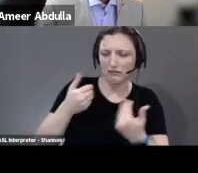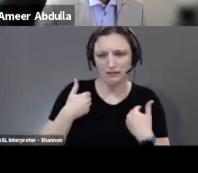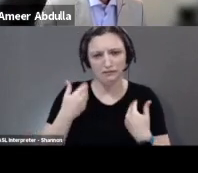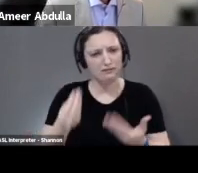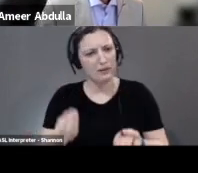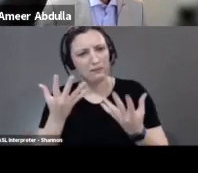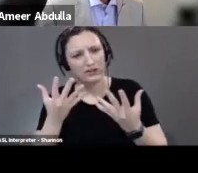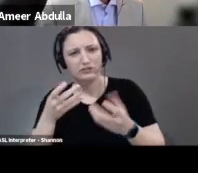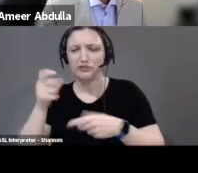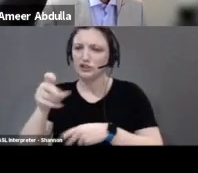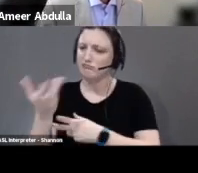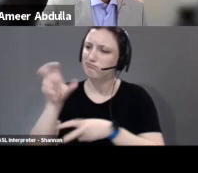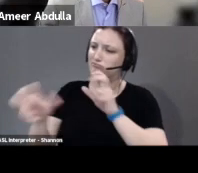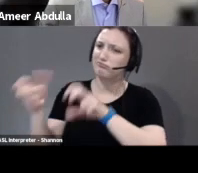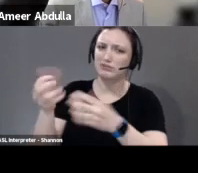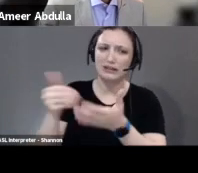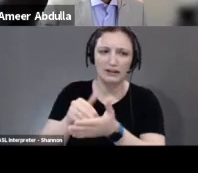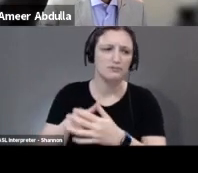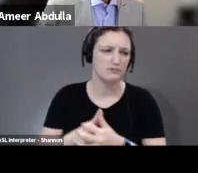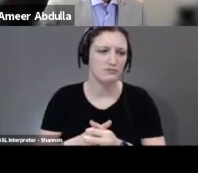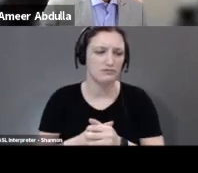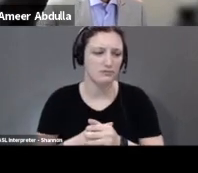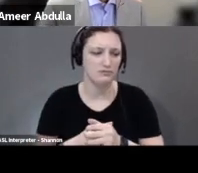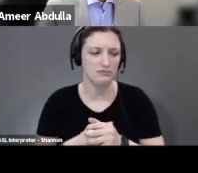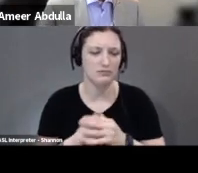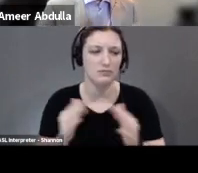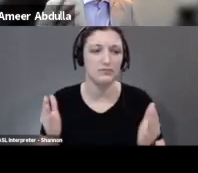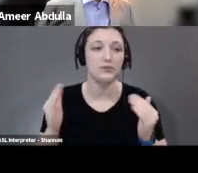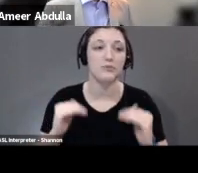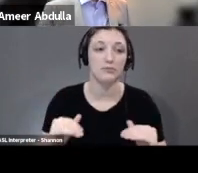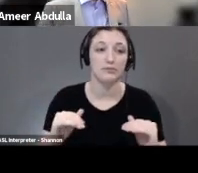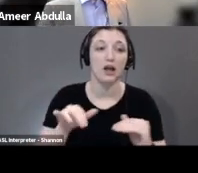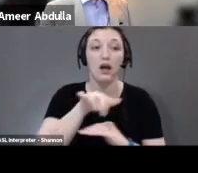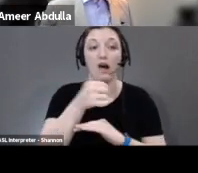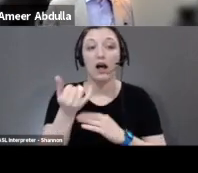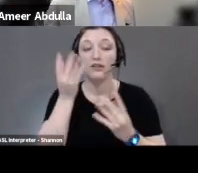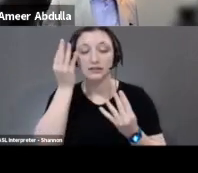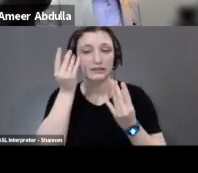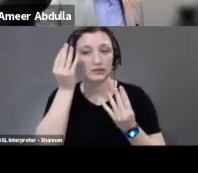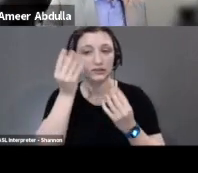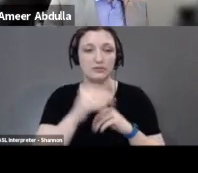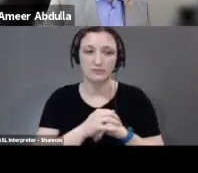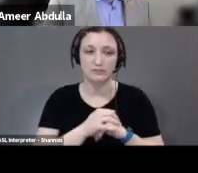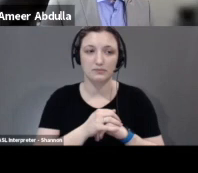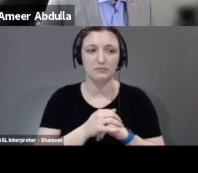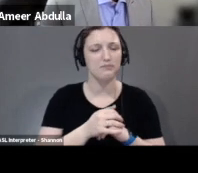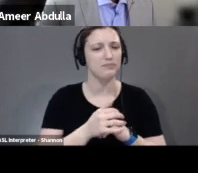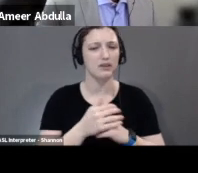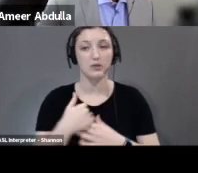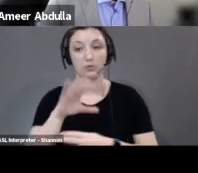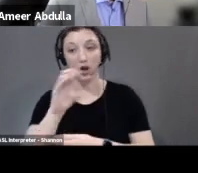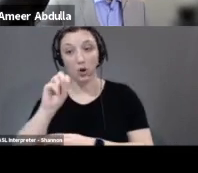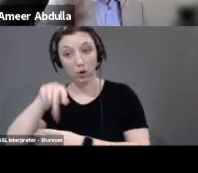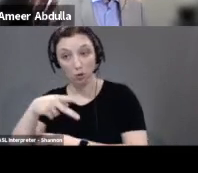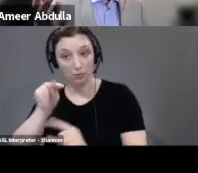On the next slide, we've got some corporate elements to think about. Well, from a corporation, do I pay my people and how? And things to think